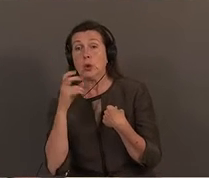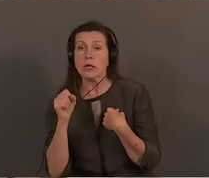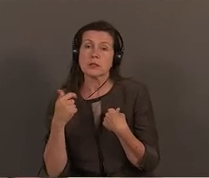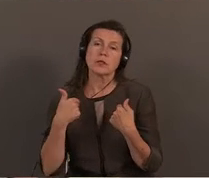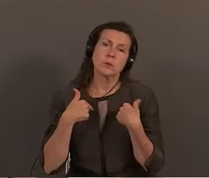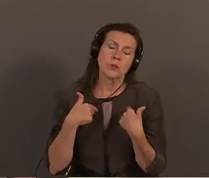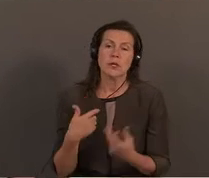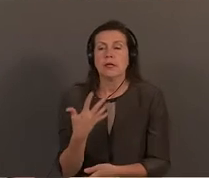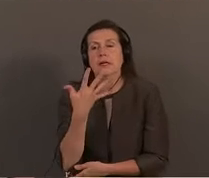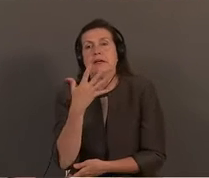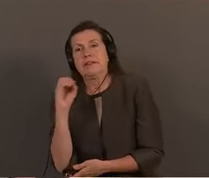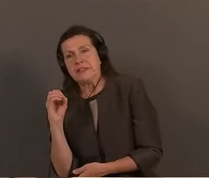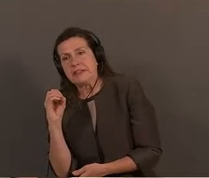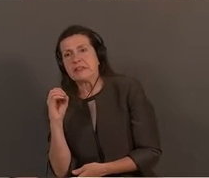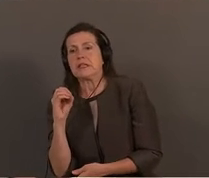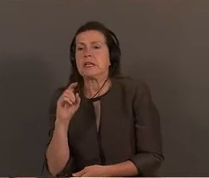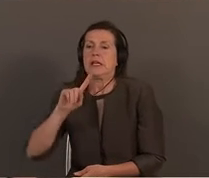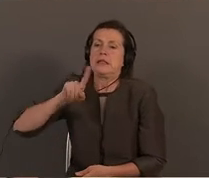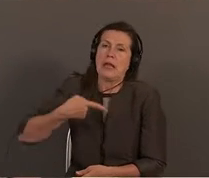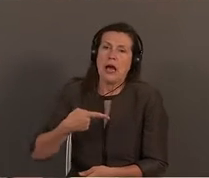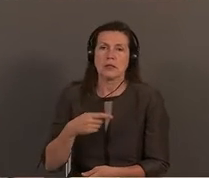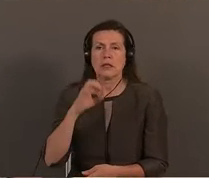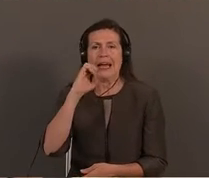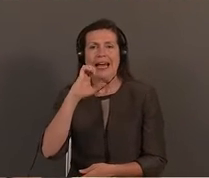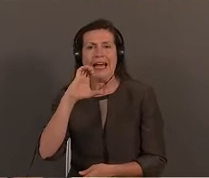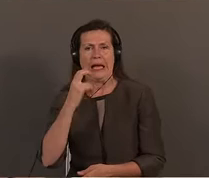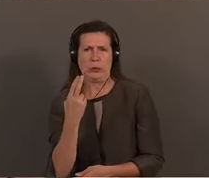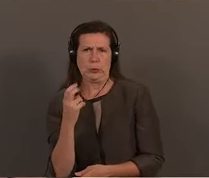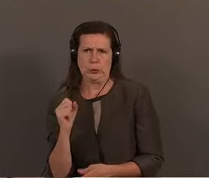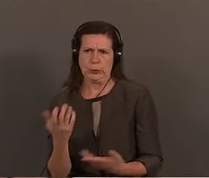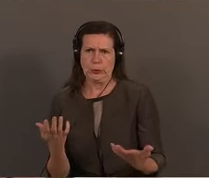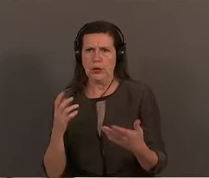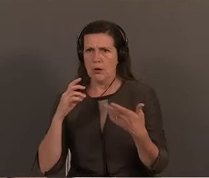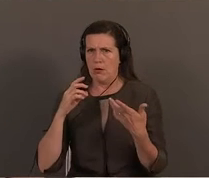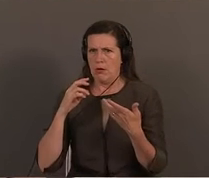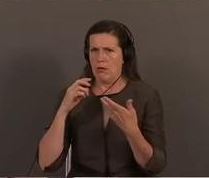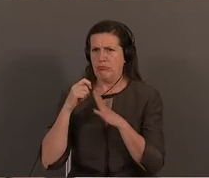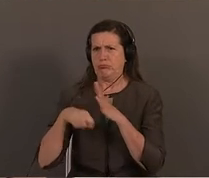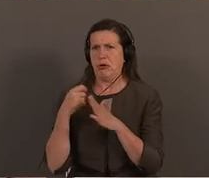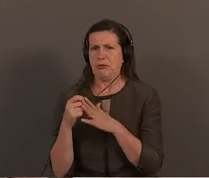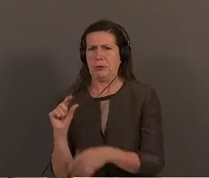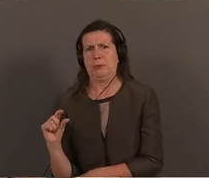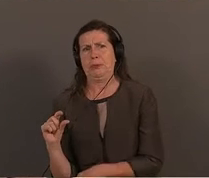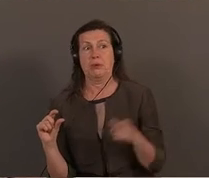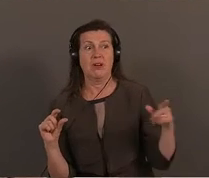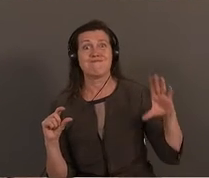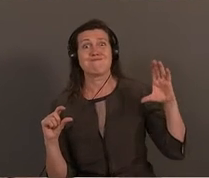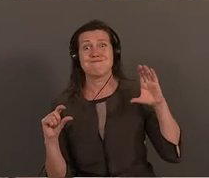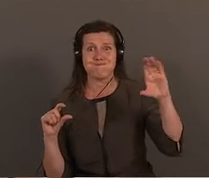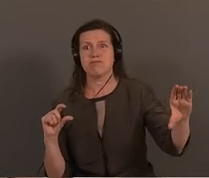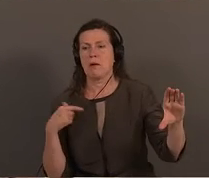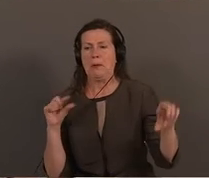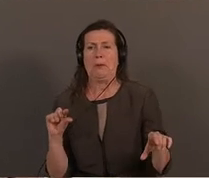50,000 ECUs projects. And it makes sense. So now, when talking about